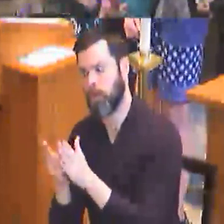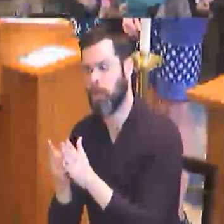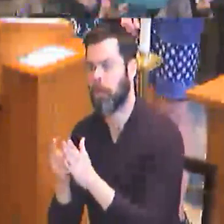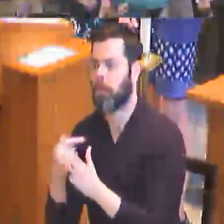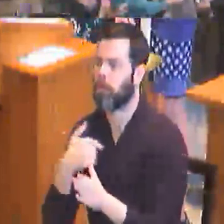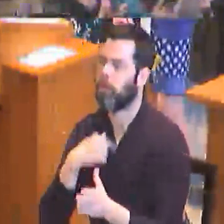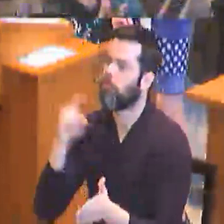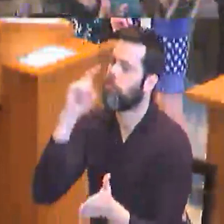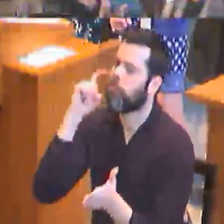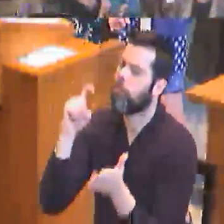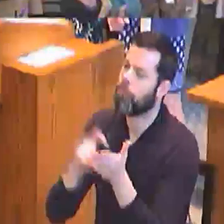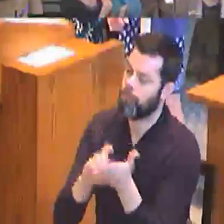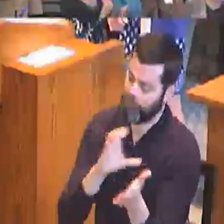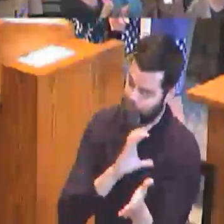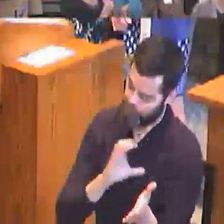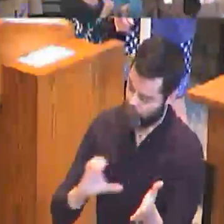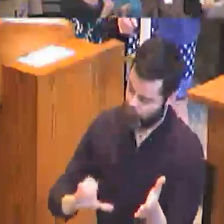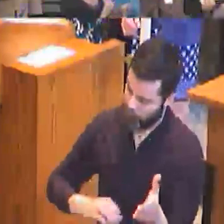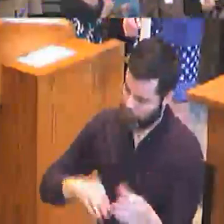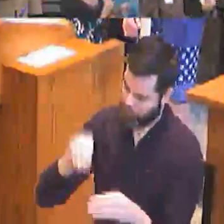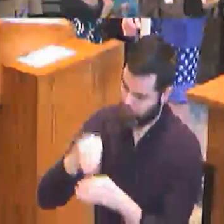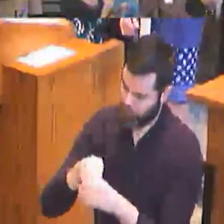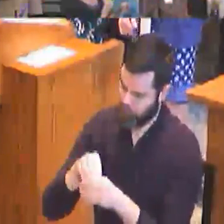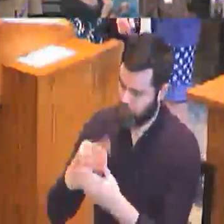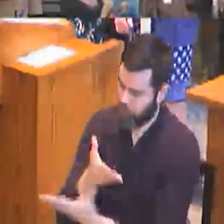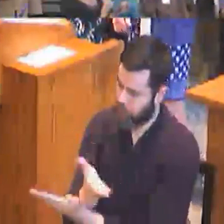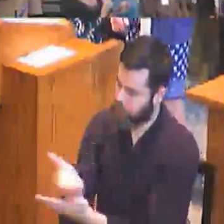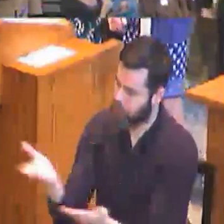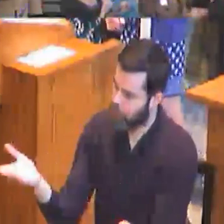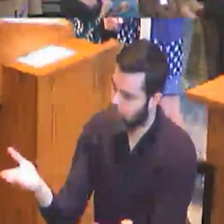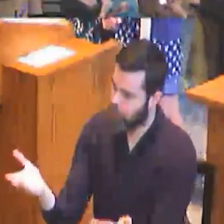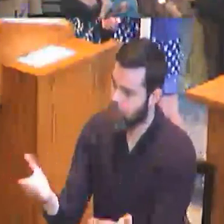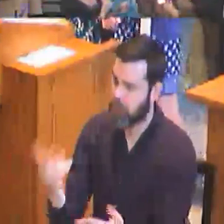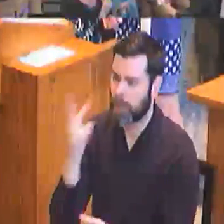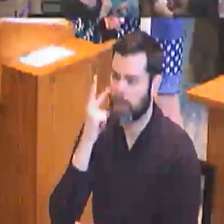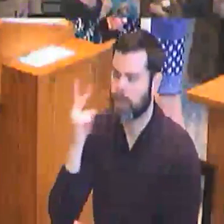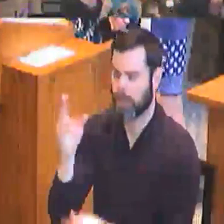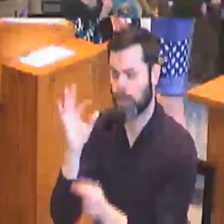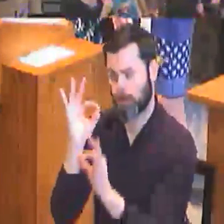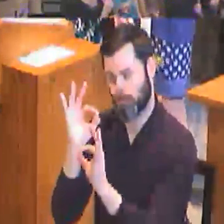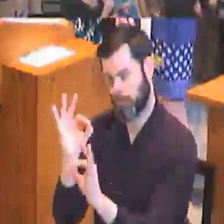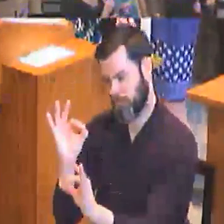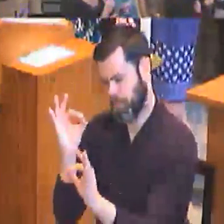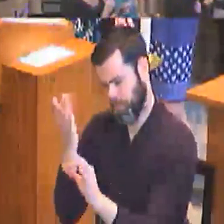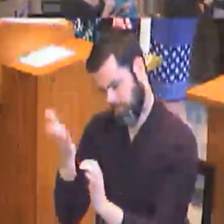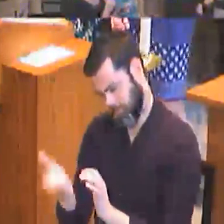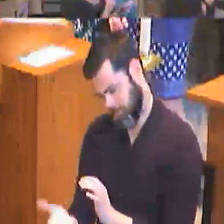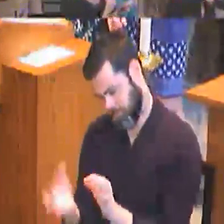I can see that perfect one.